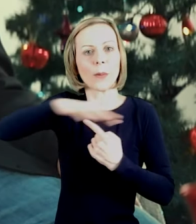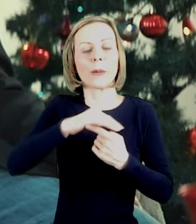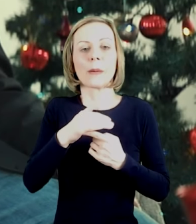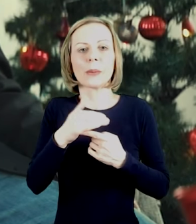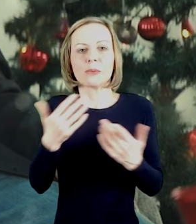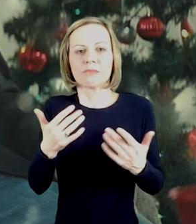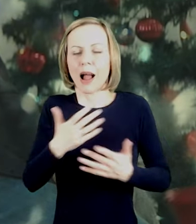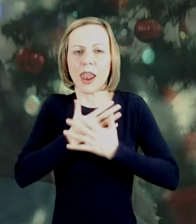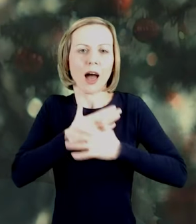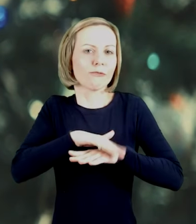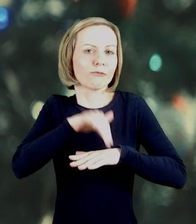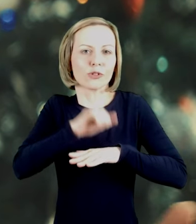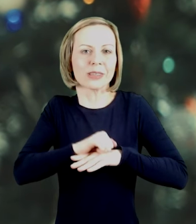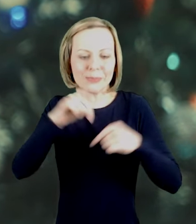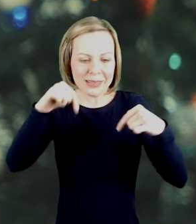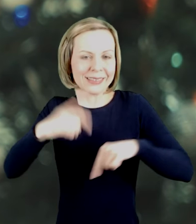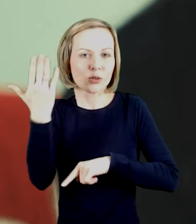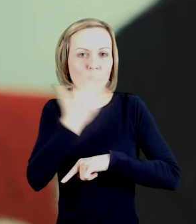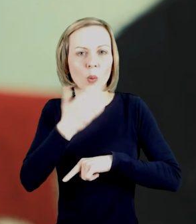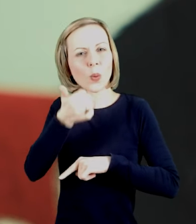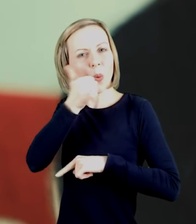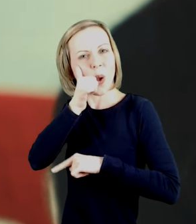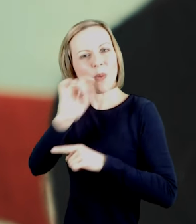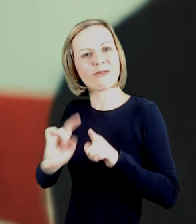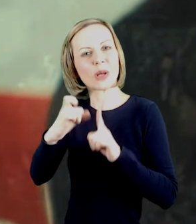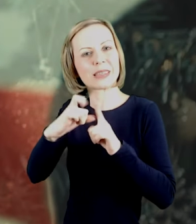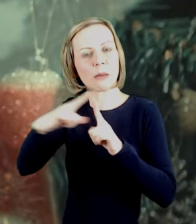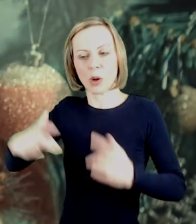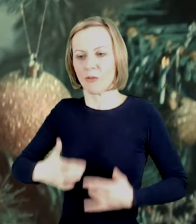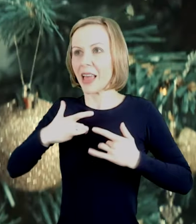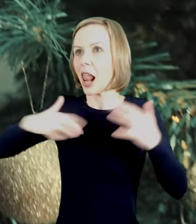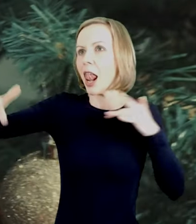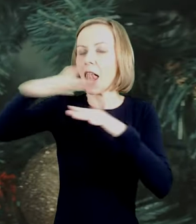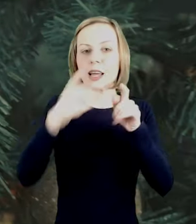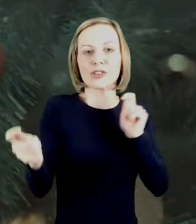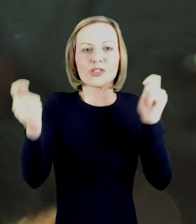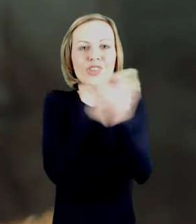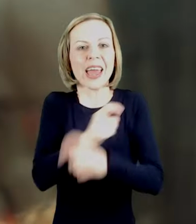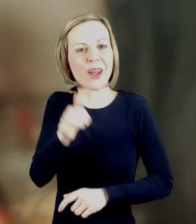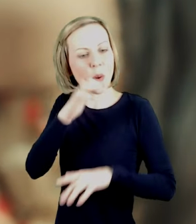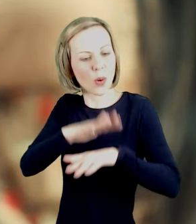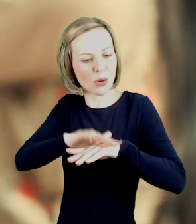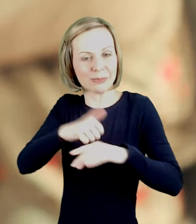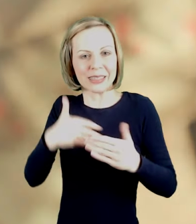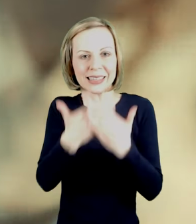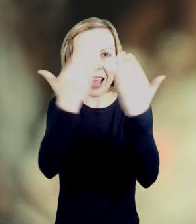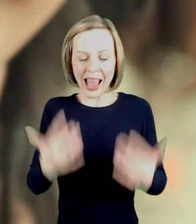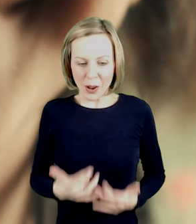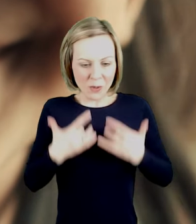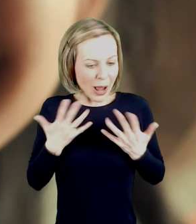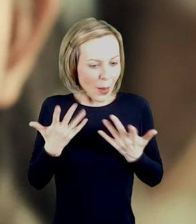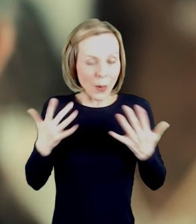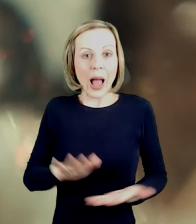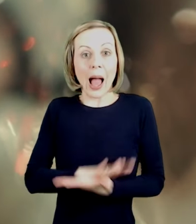one of December, you can feel the air. Christmas is one of those days that it just brings on, like, come out